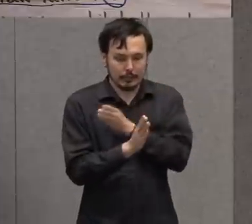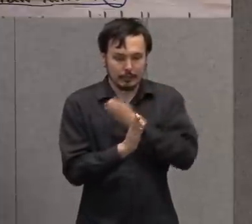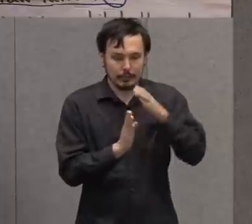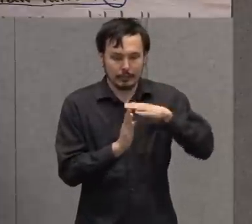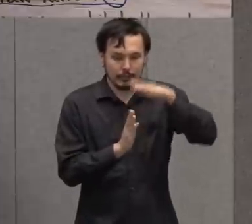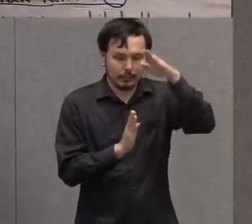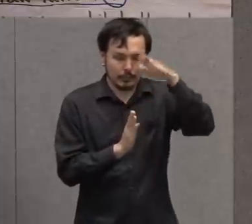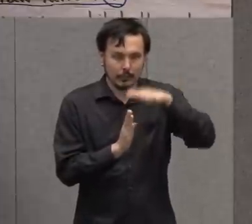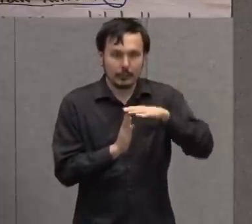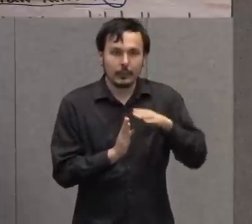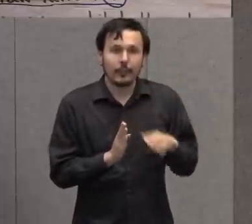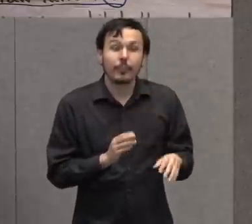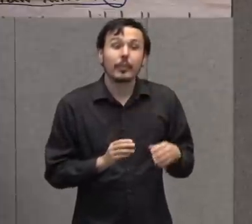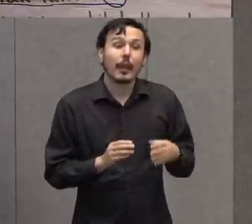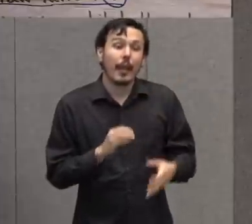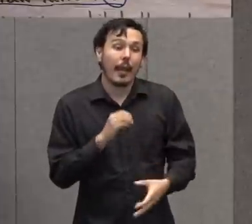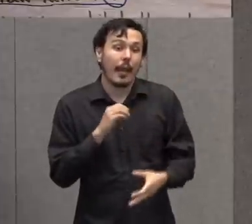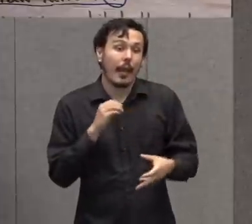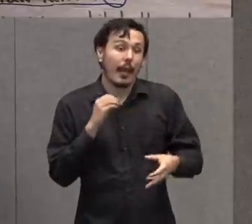and add